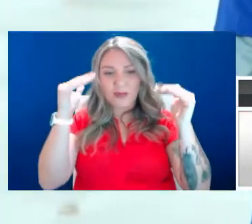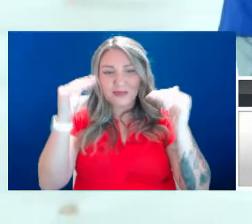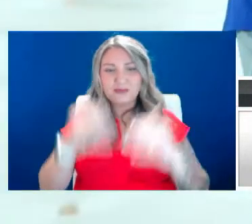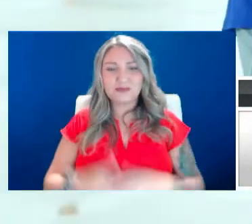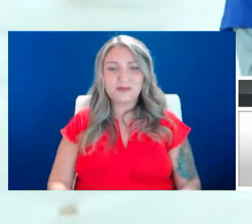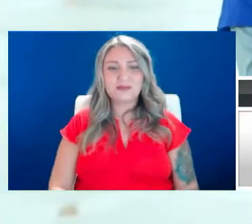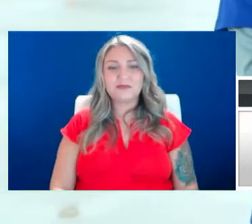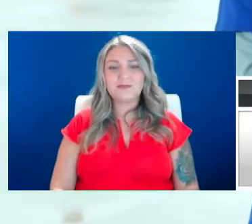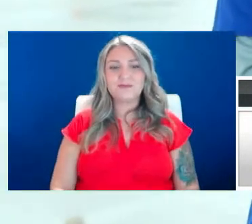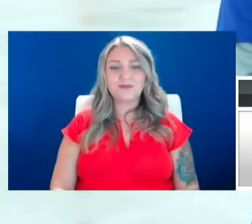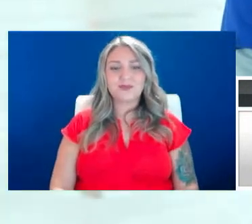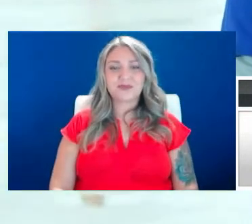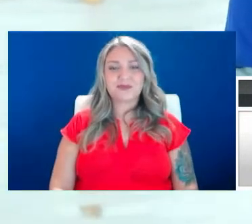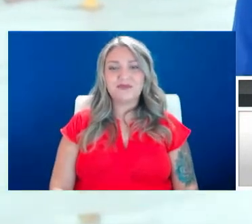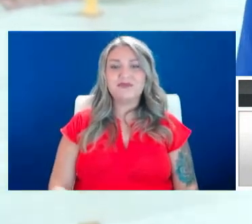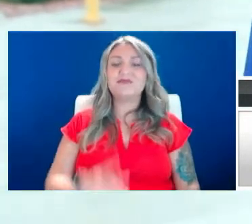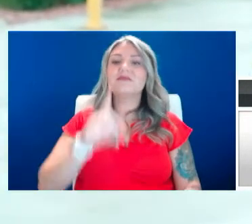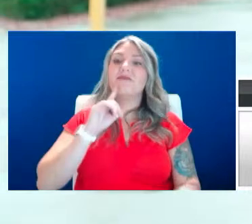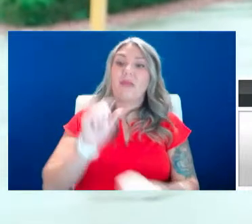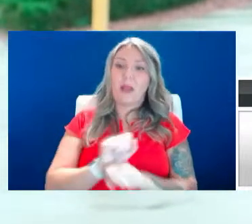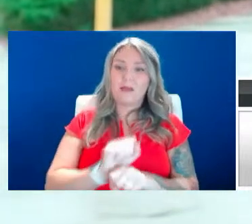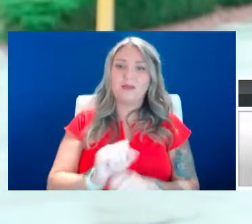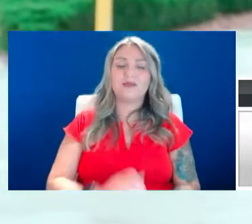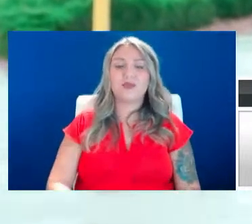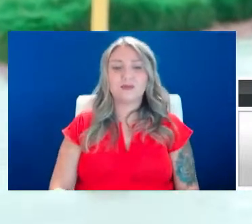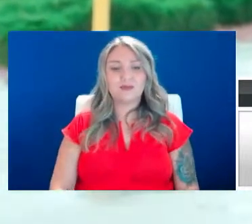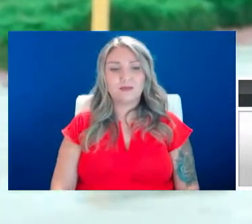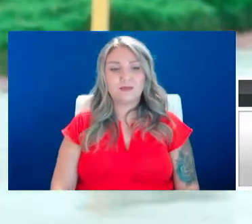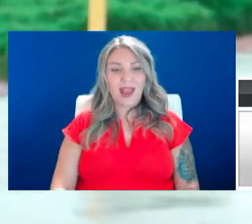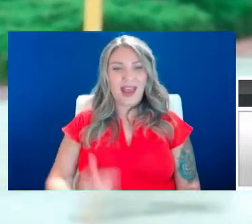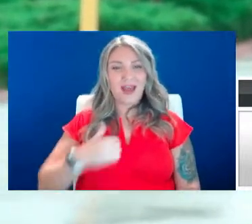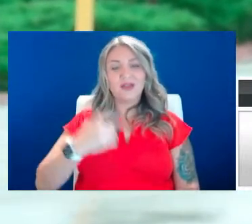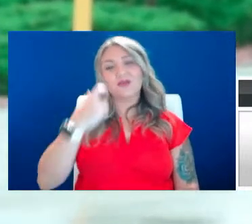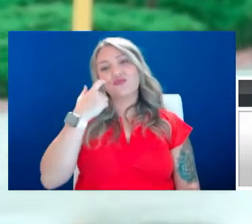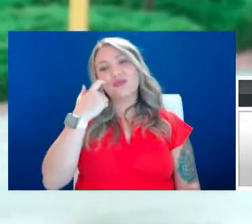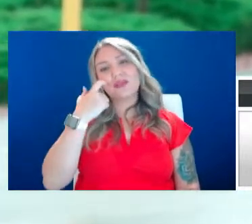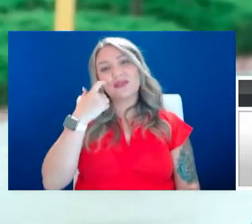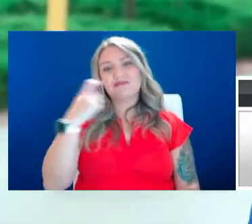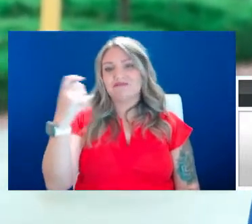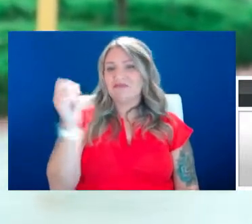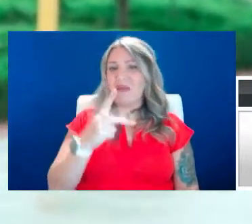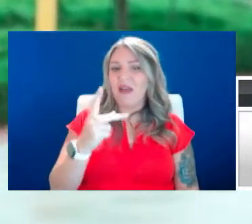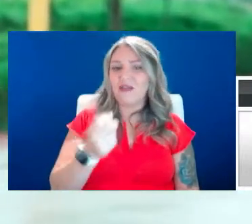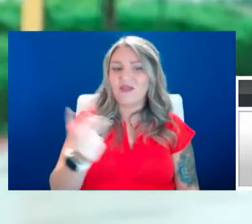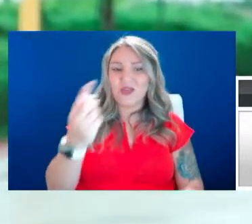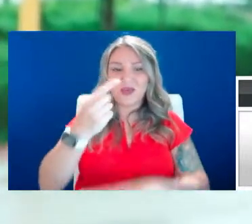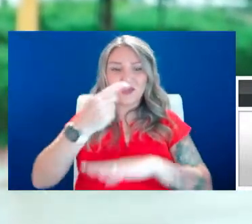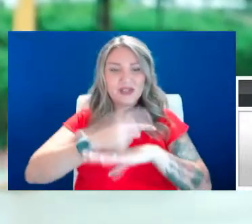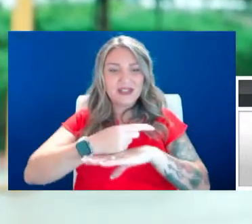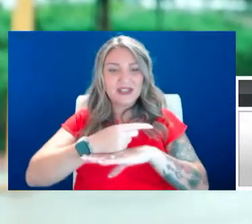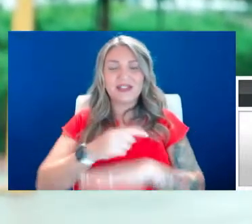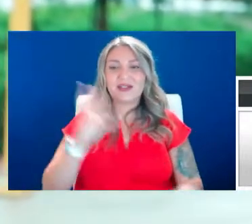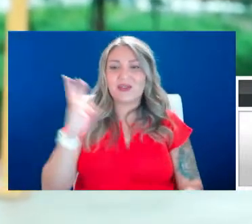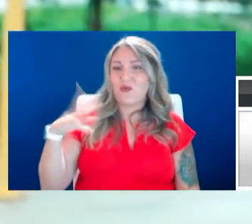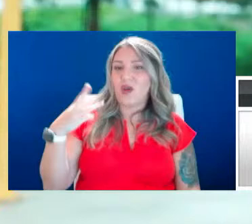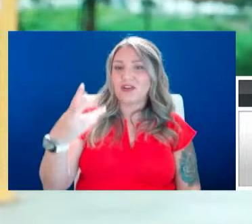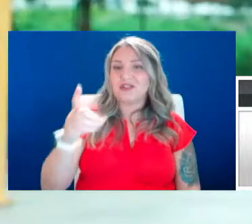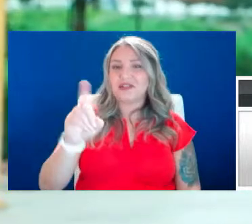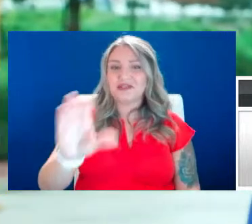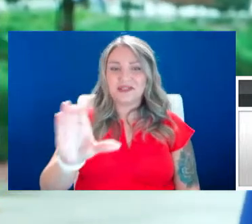Well, absolutely. And in fact, I just came back from a couple of days in Washington, D.C., where